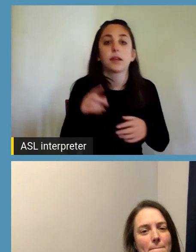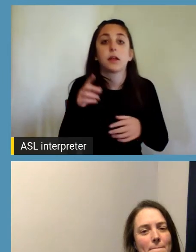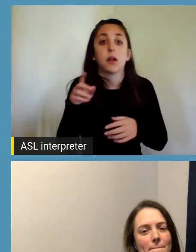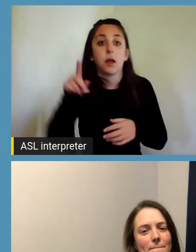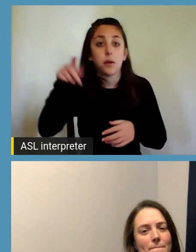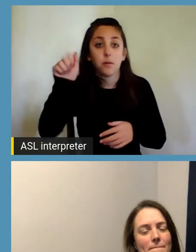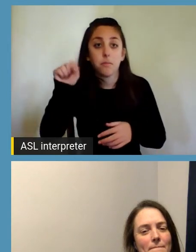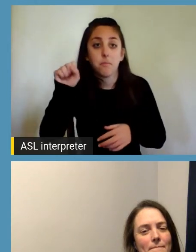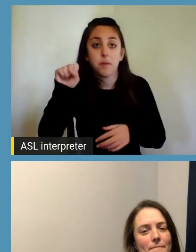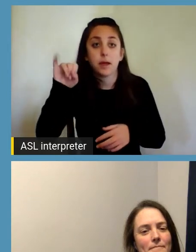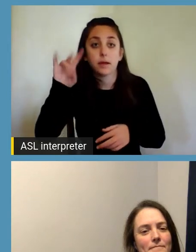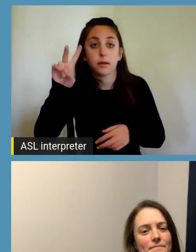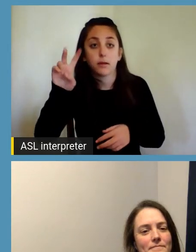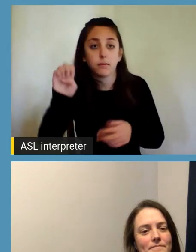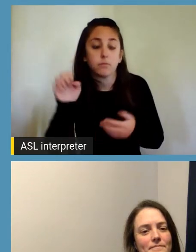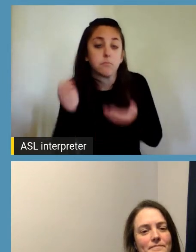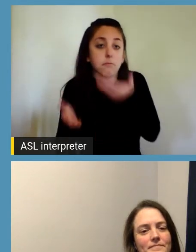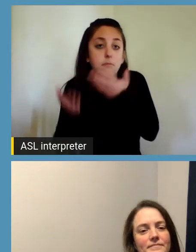something more